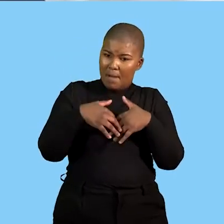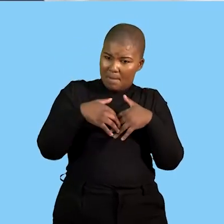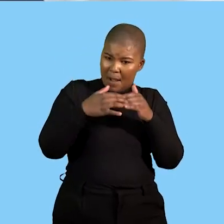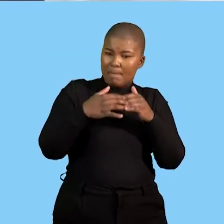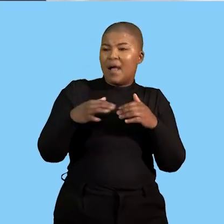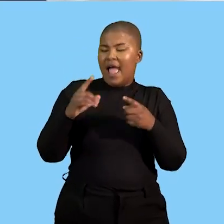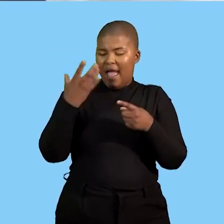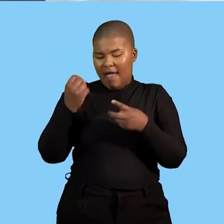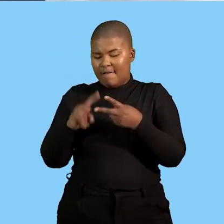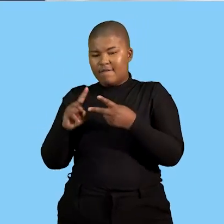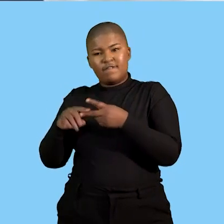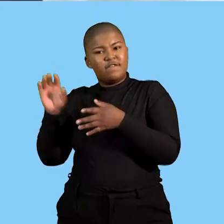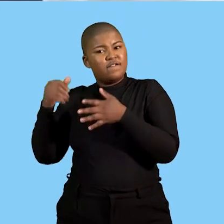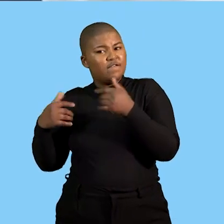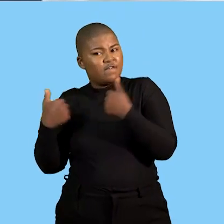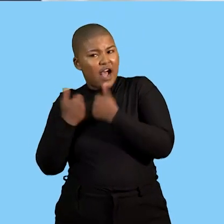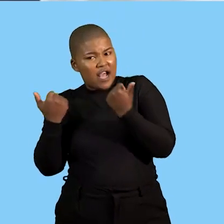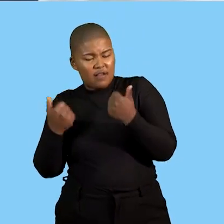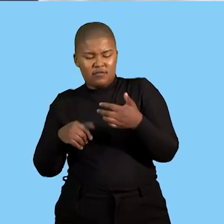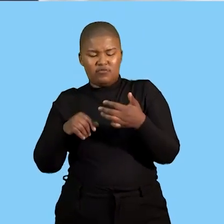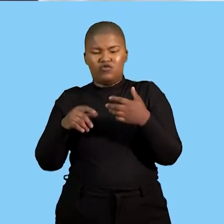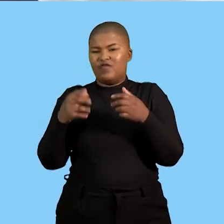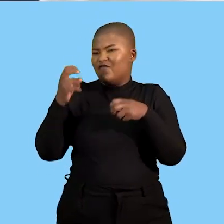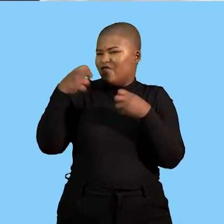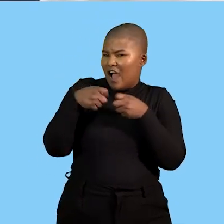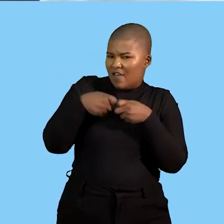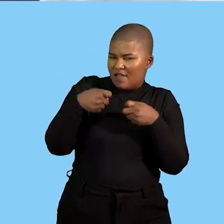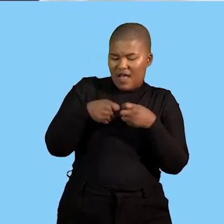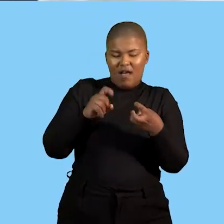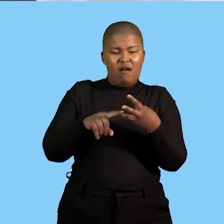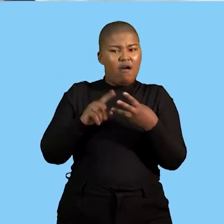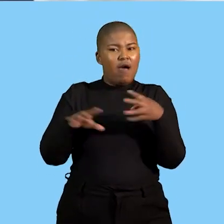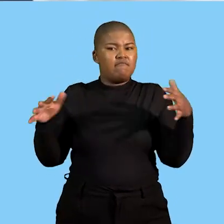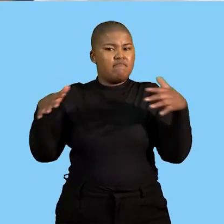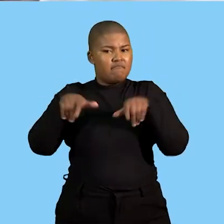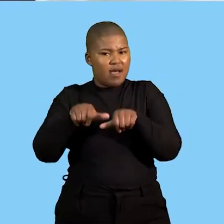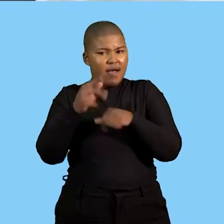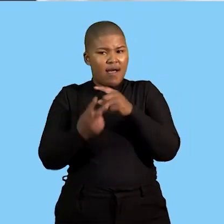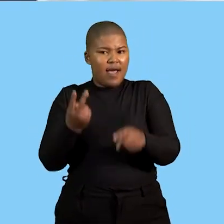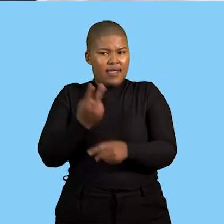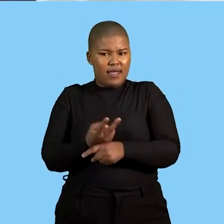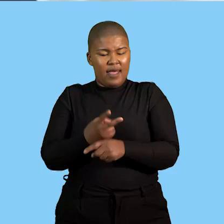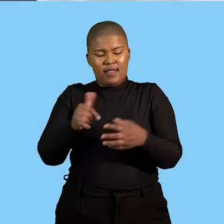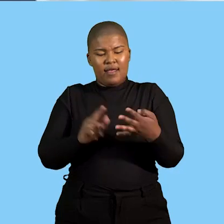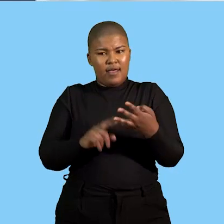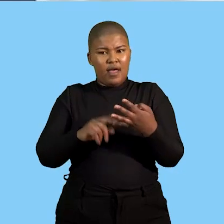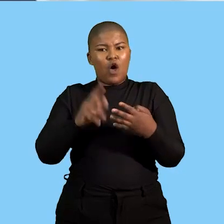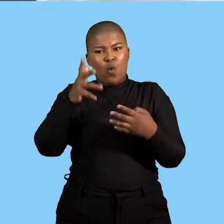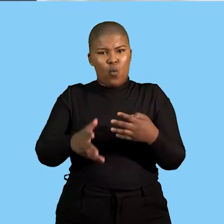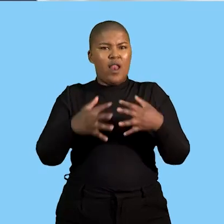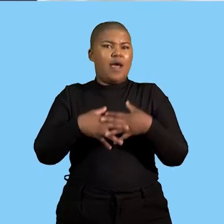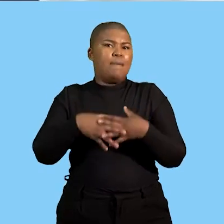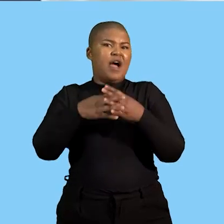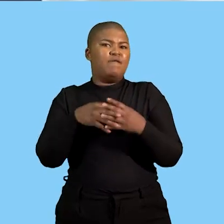there's conflict, there'll be a phase whereby they reconcile, and there'll be forming whereby members get to form impressions about